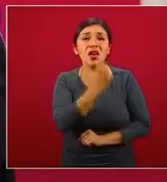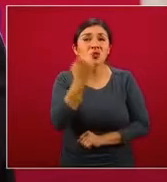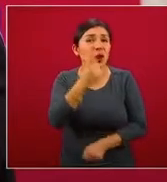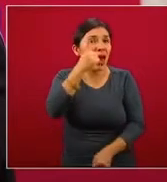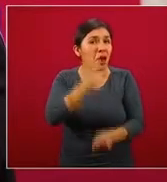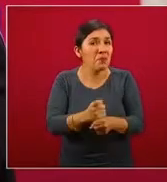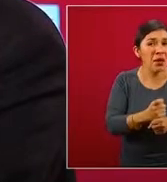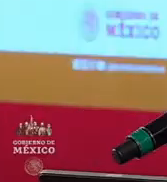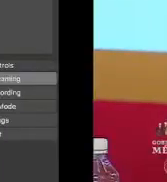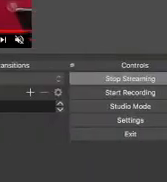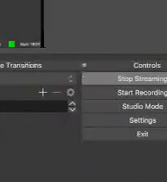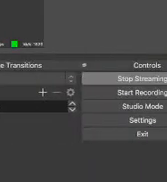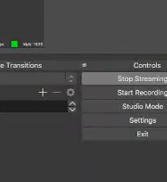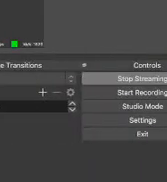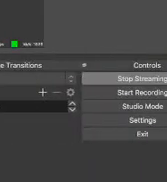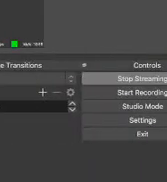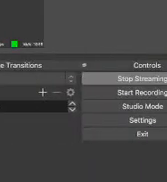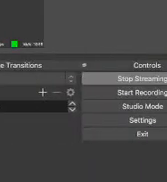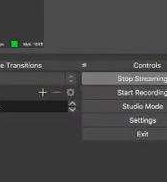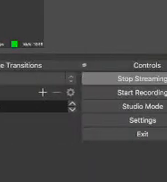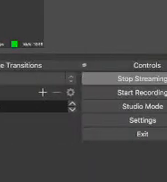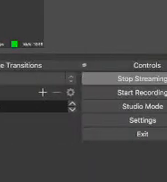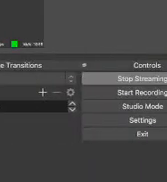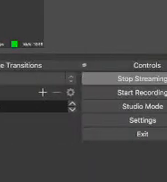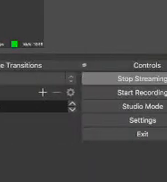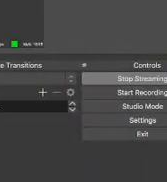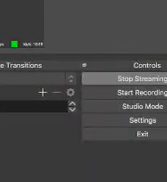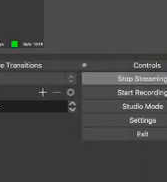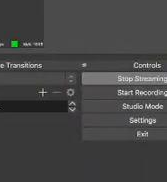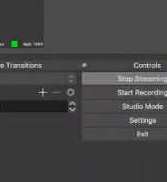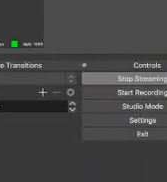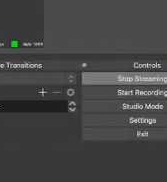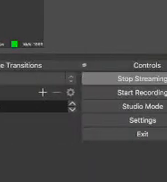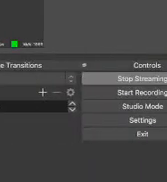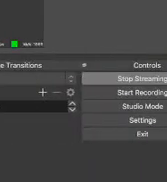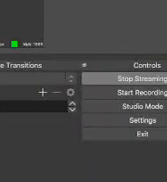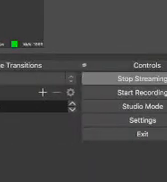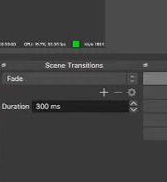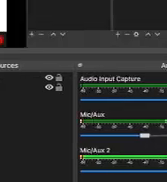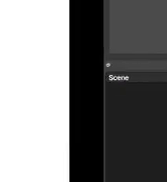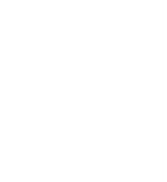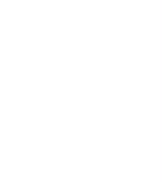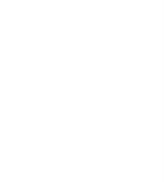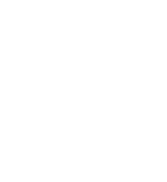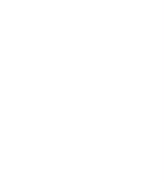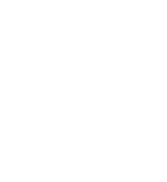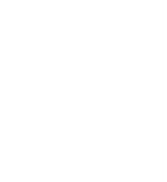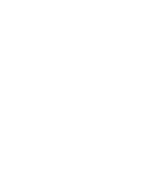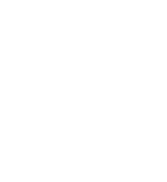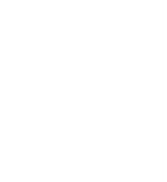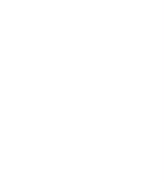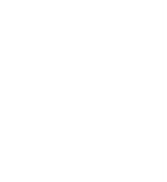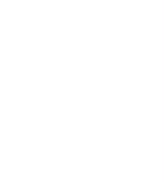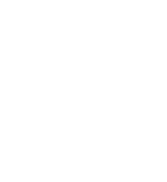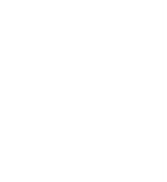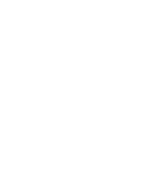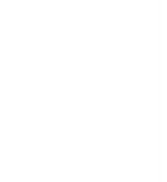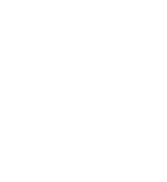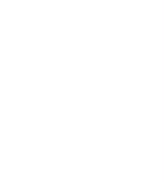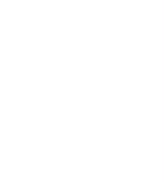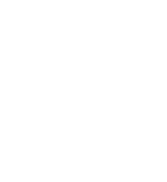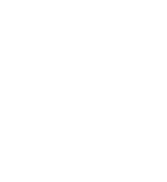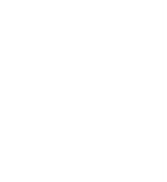and supplementary analysis. And mobility must also take into consideration structural